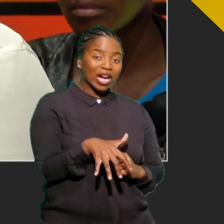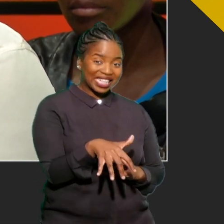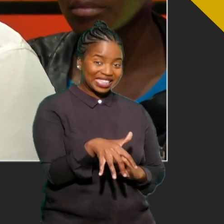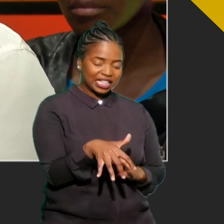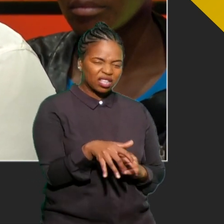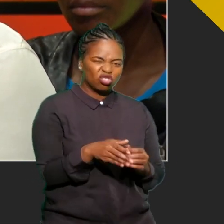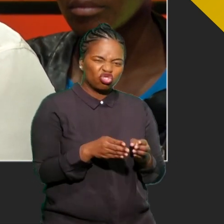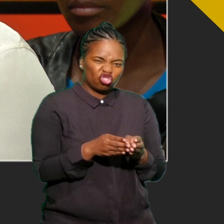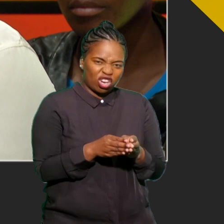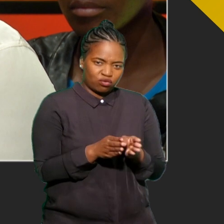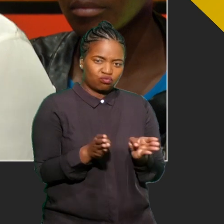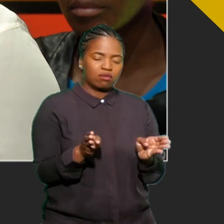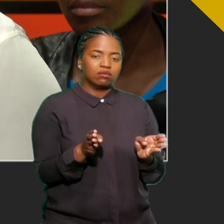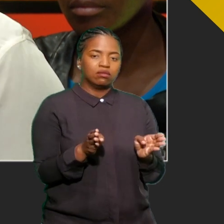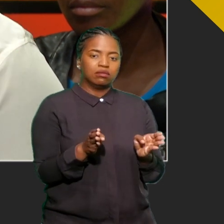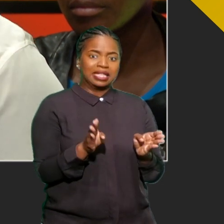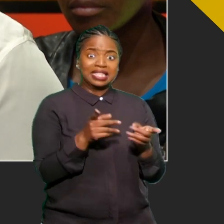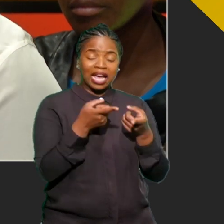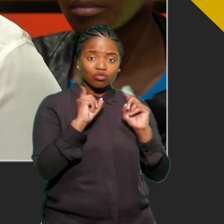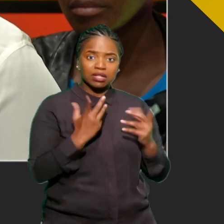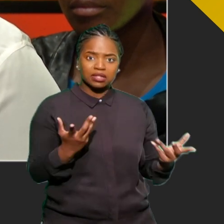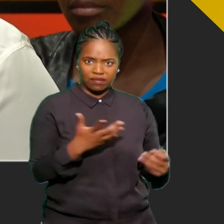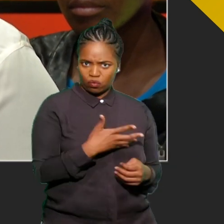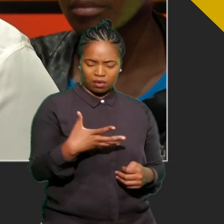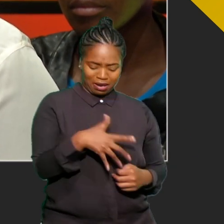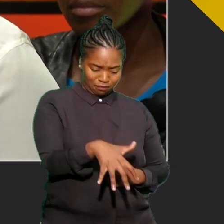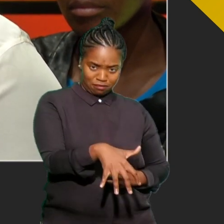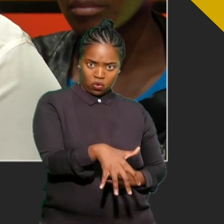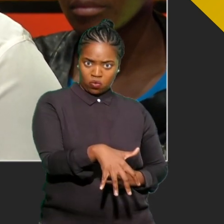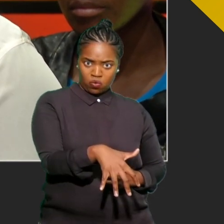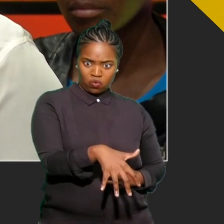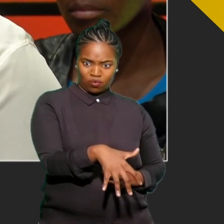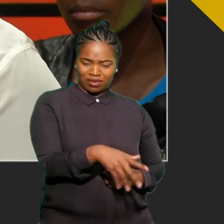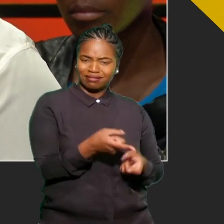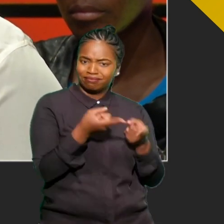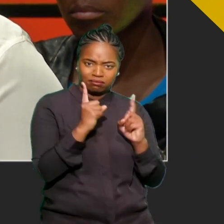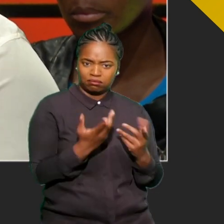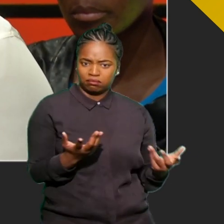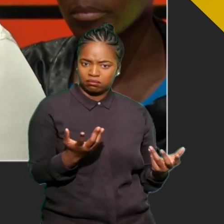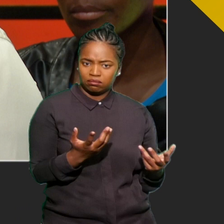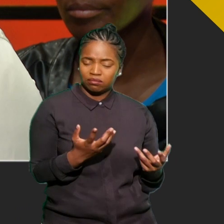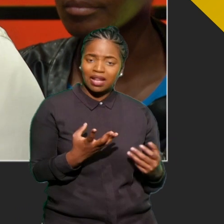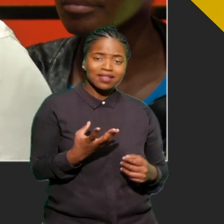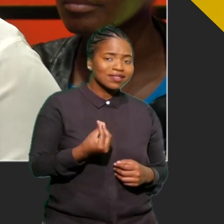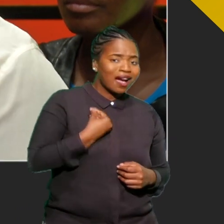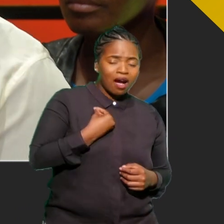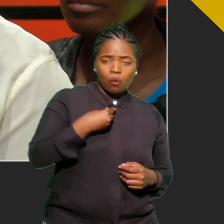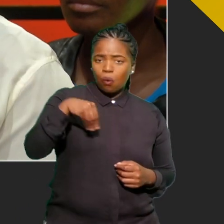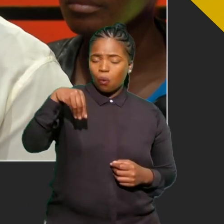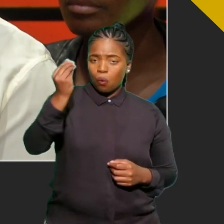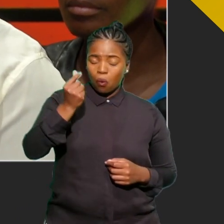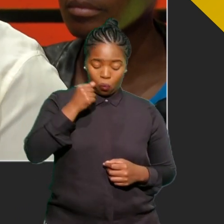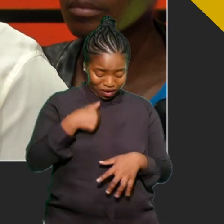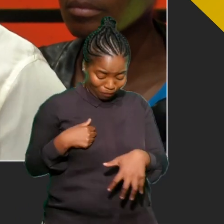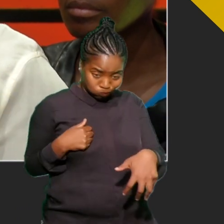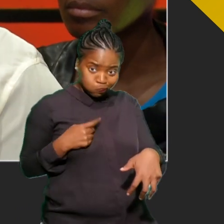general is dangerous for women, okay? It's dangerous for women, whether you're a young person or whether you're an old